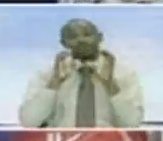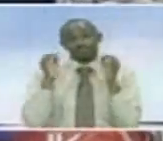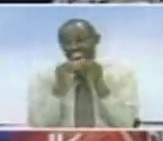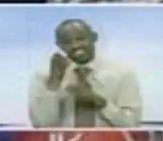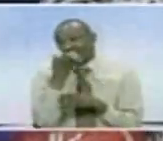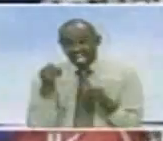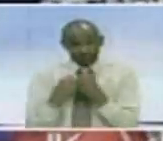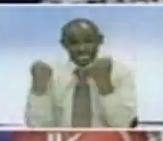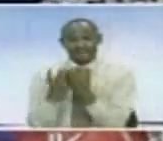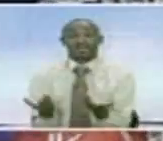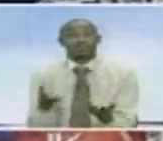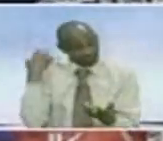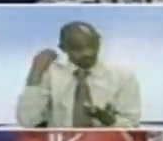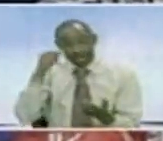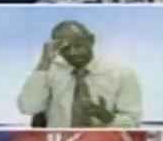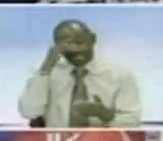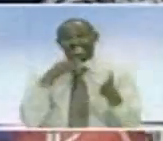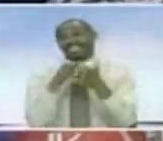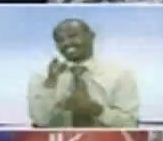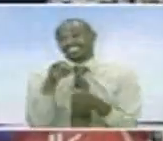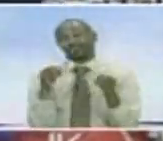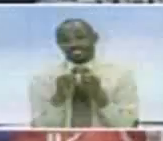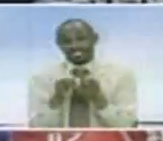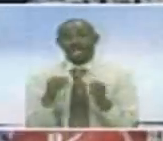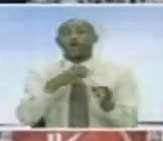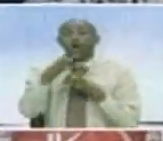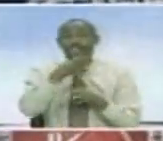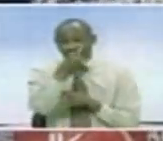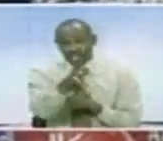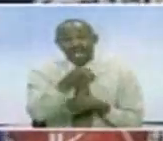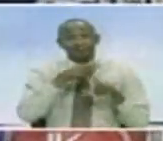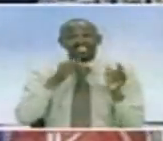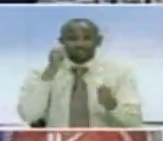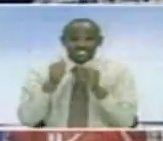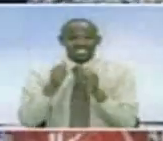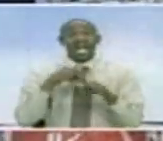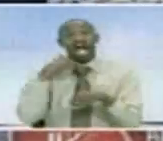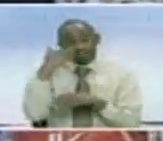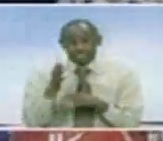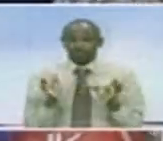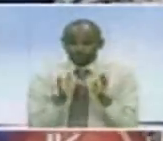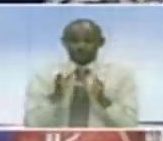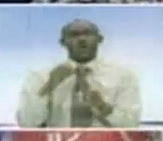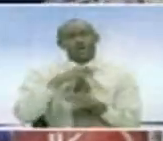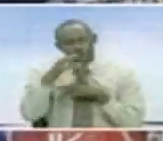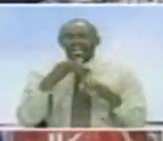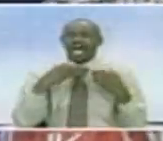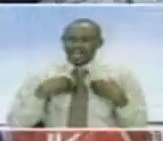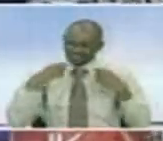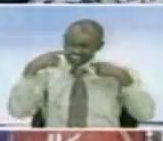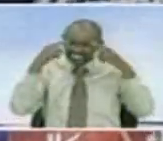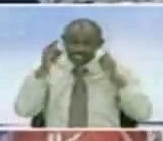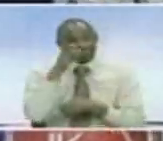government resisted cord holding, and which, after pushing, cord has held